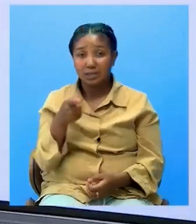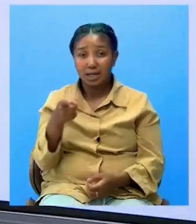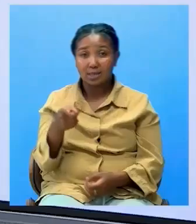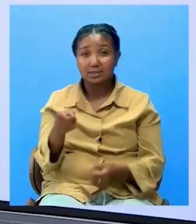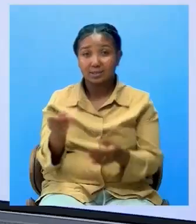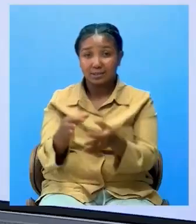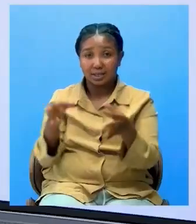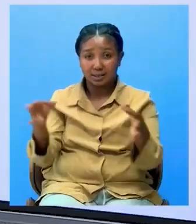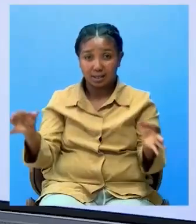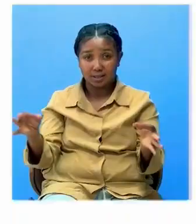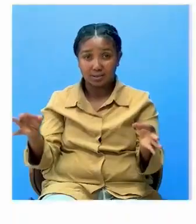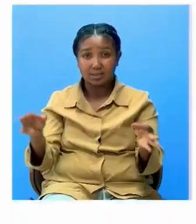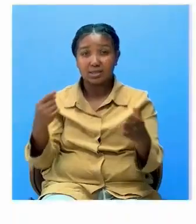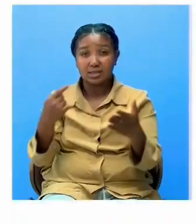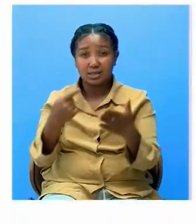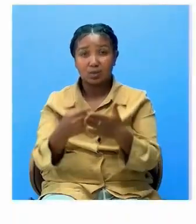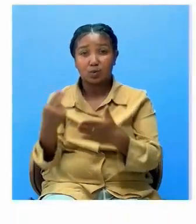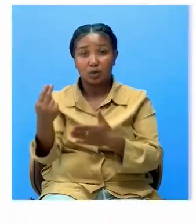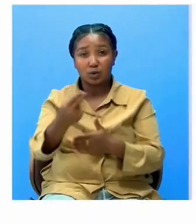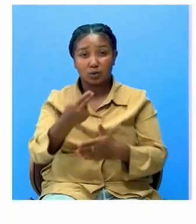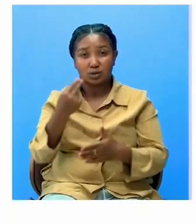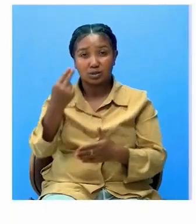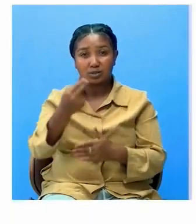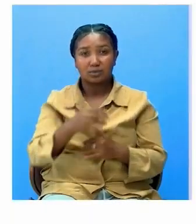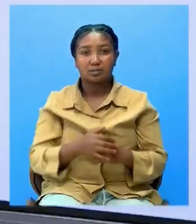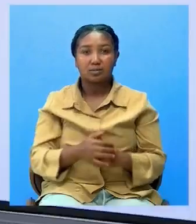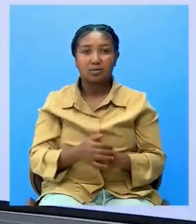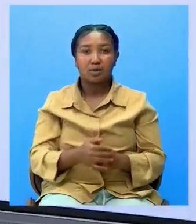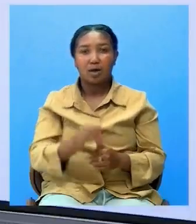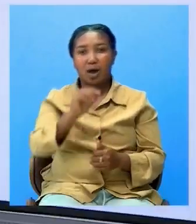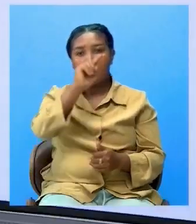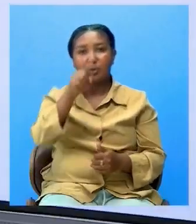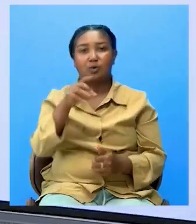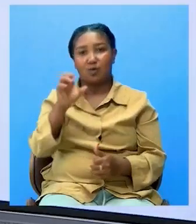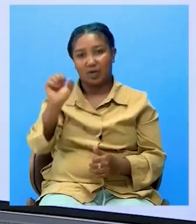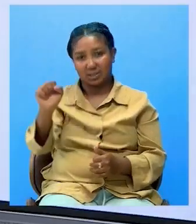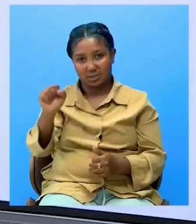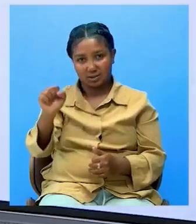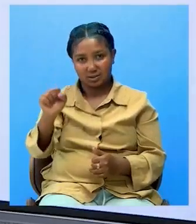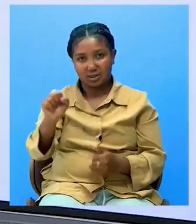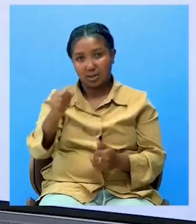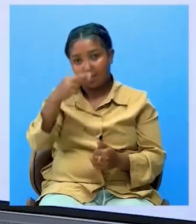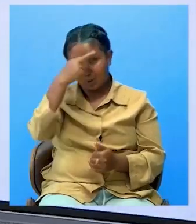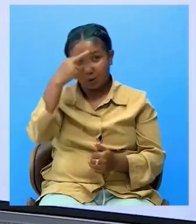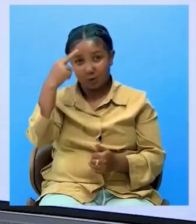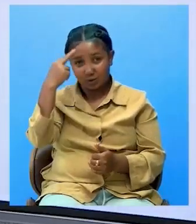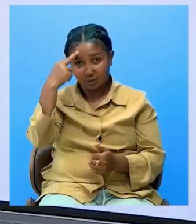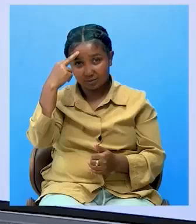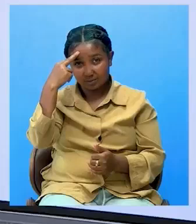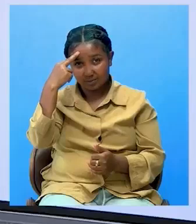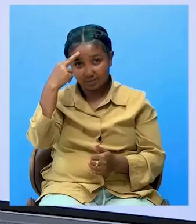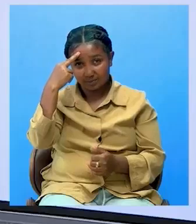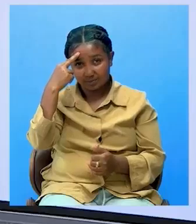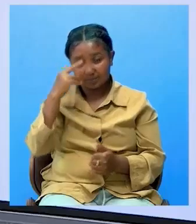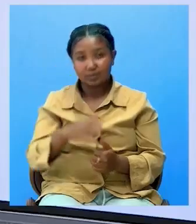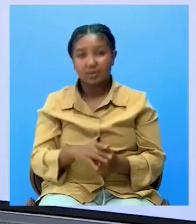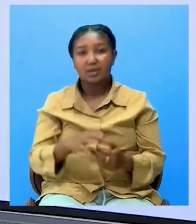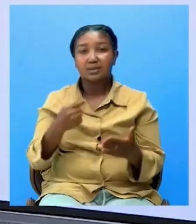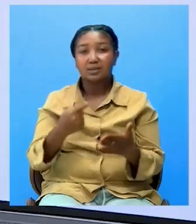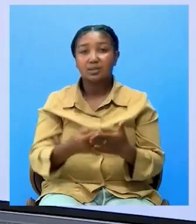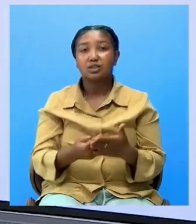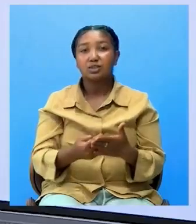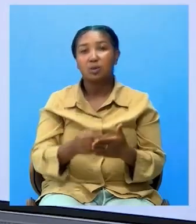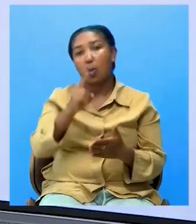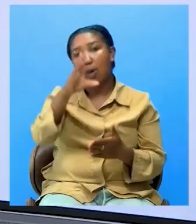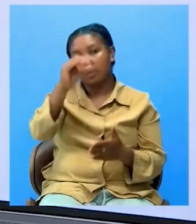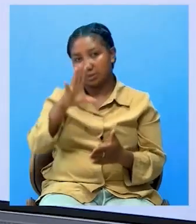this sentence, here we use apostrophe S because this is just